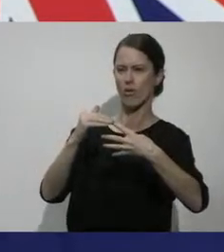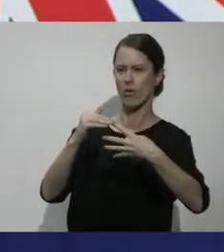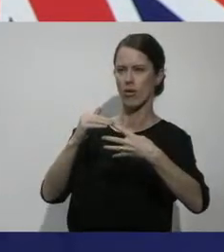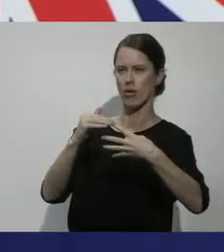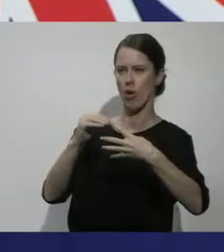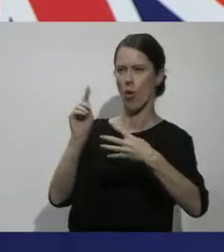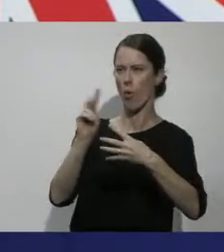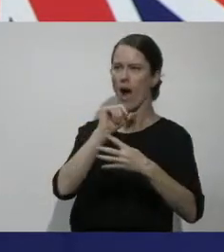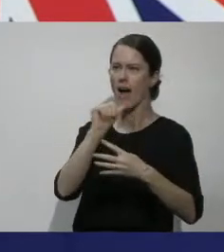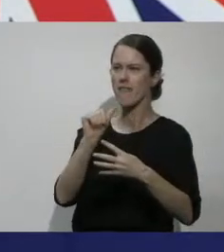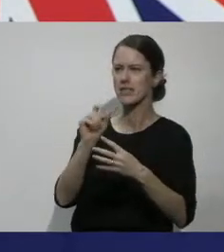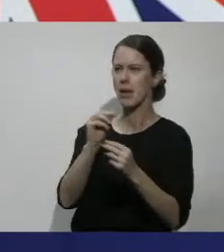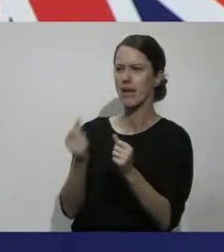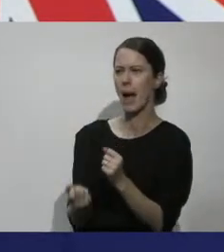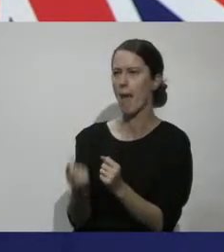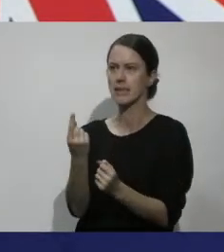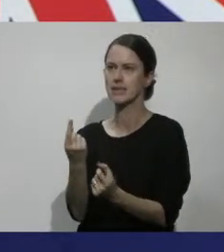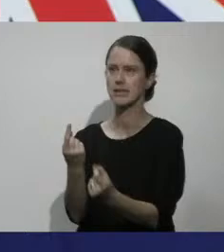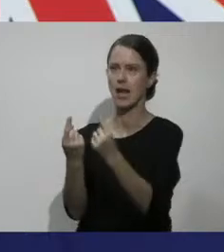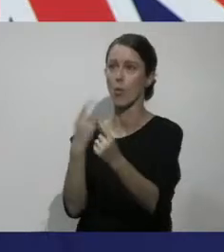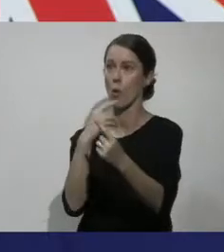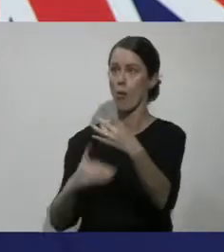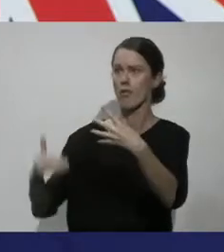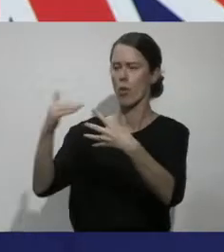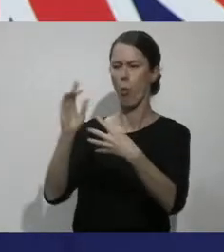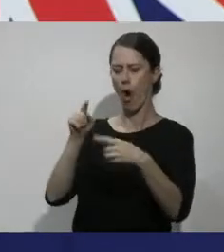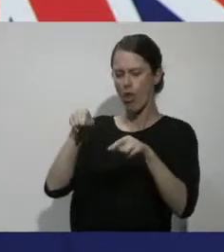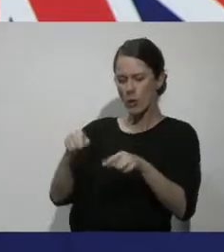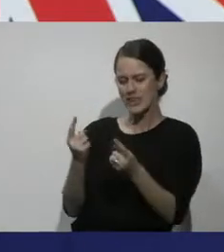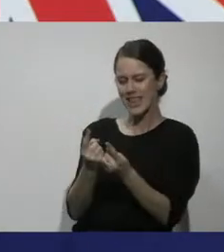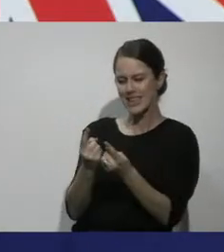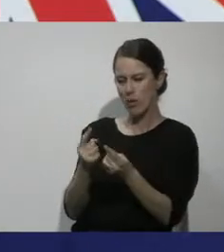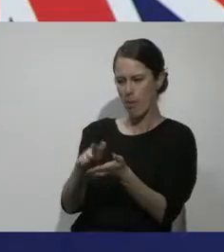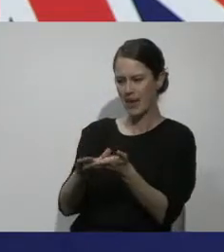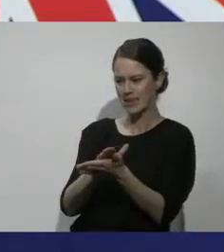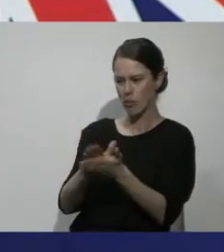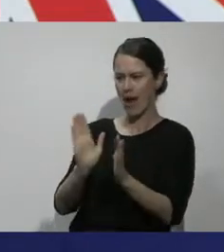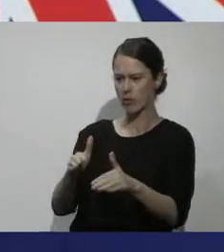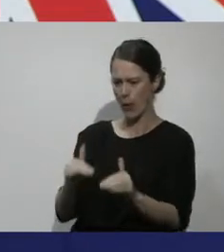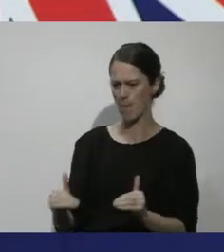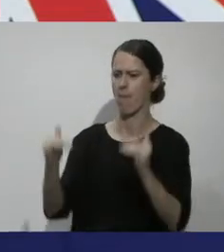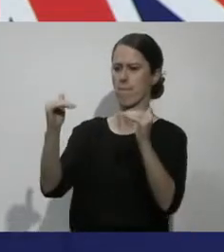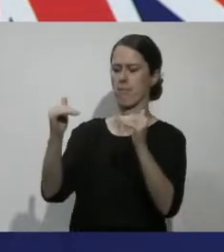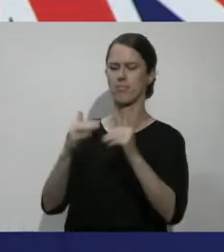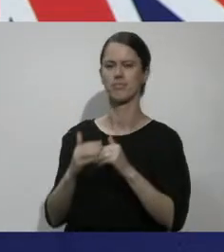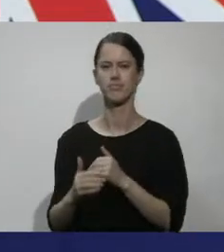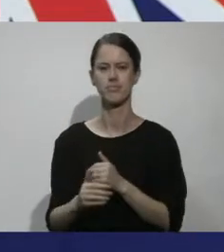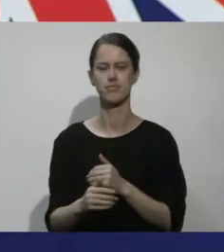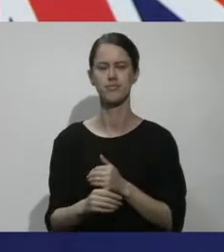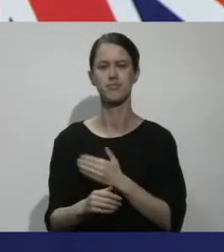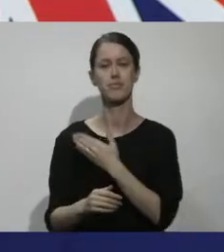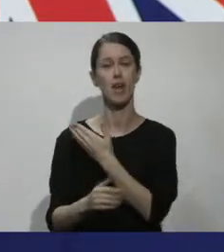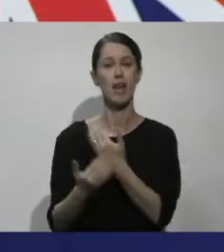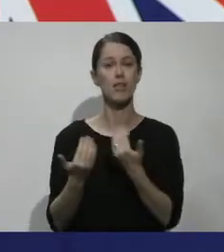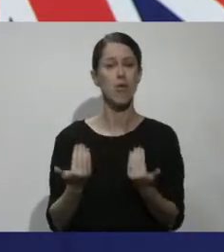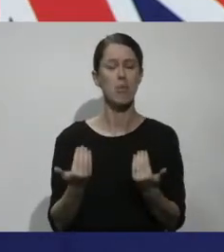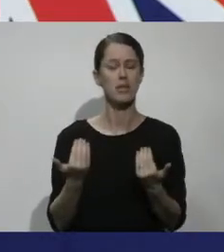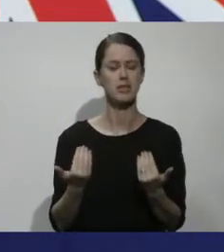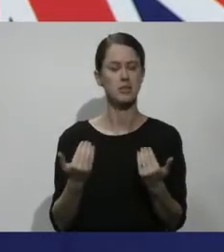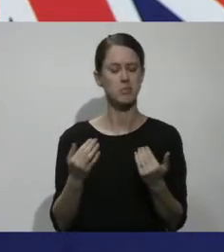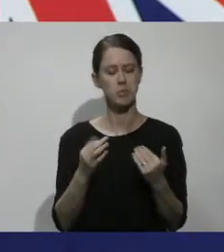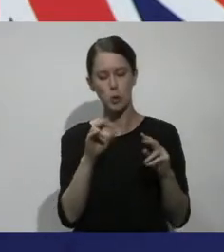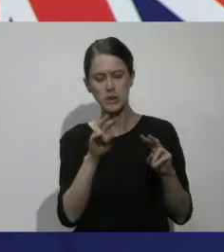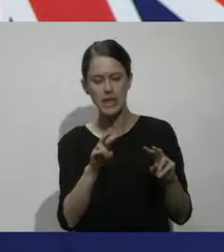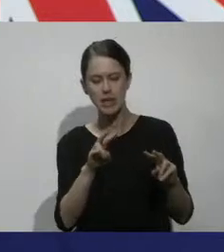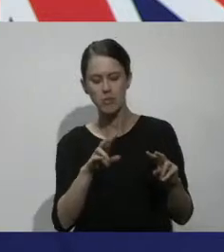should watch for if we need to go? A good question. Nothing obviously that we're seeing here, but you'll remember that the criteria